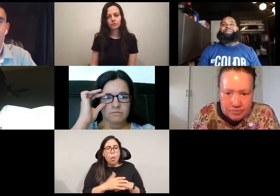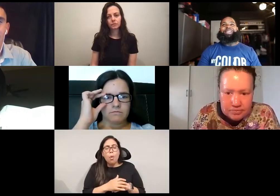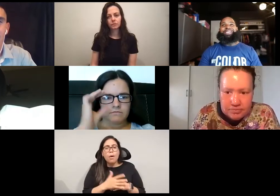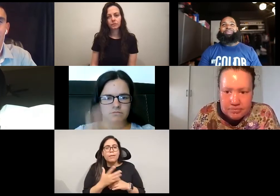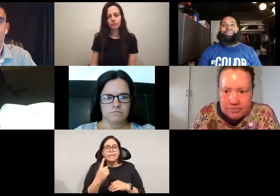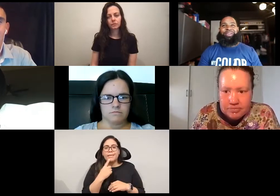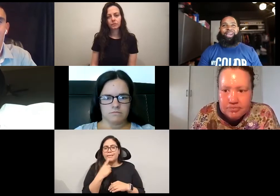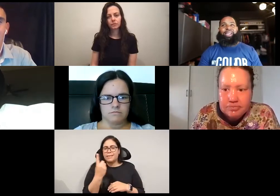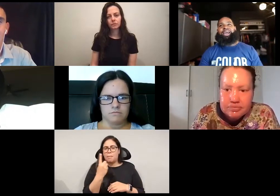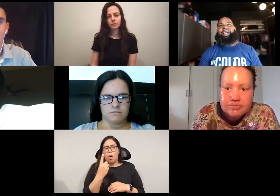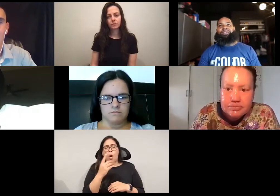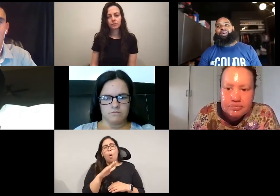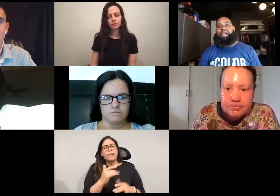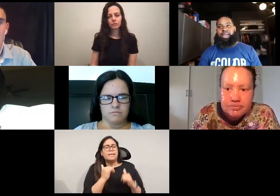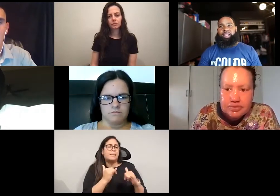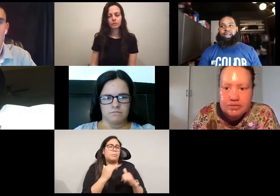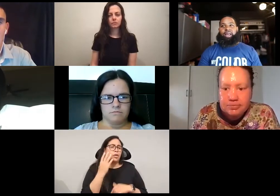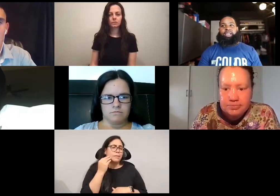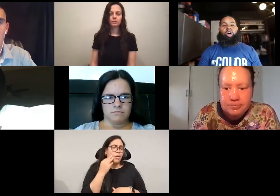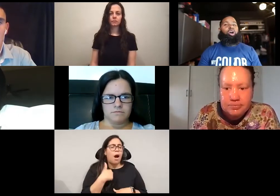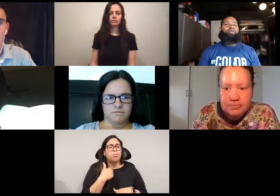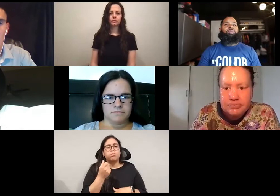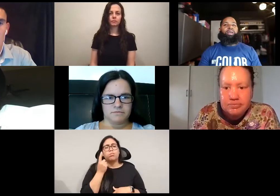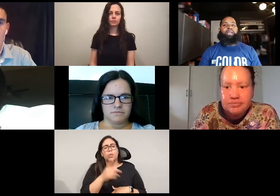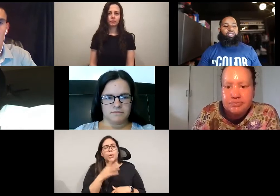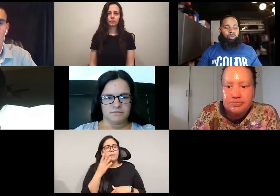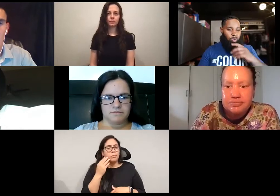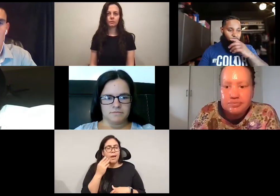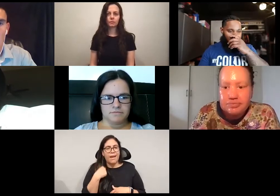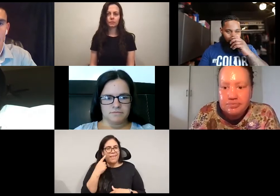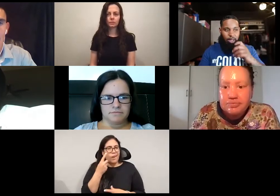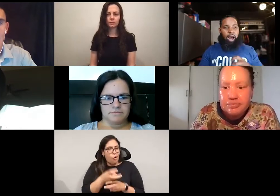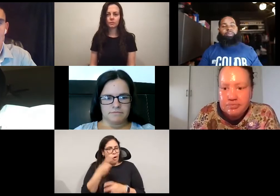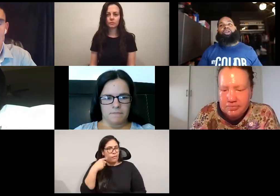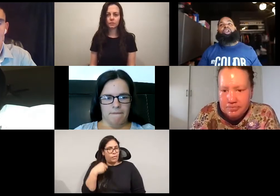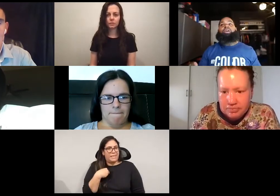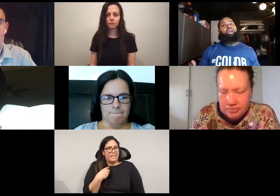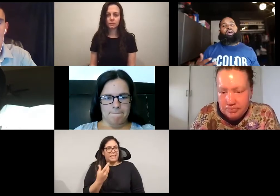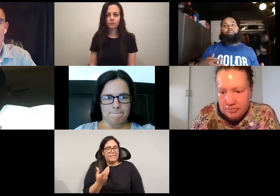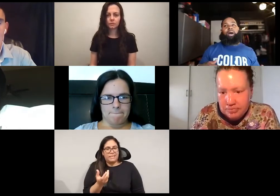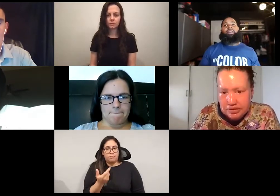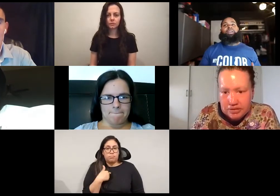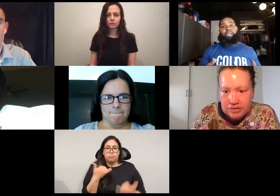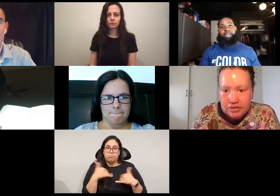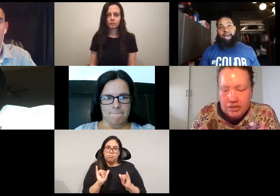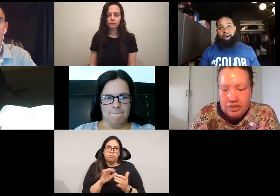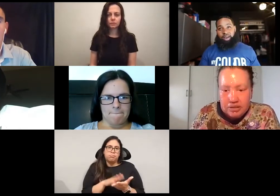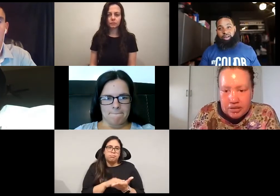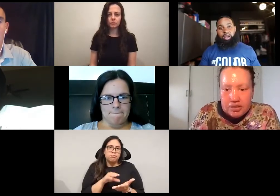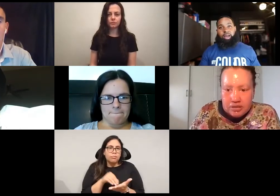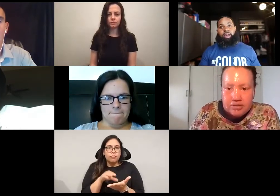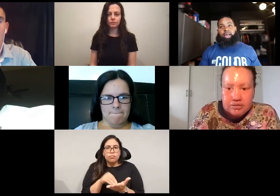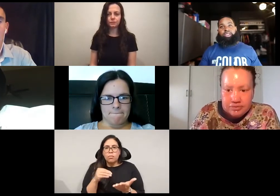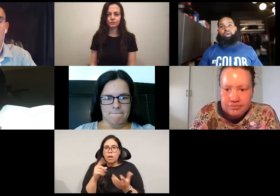something that could be similar, right? Like, I feel like it's hard for me to I'm still learning about everything that's out